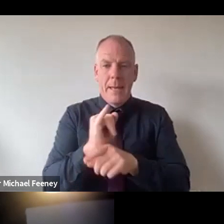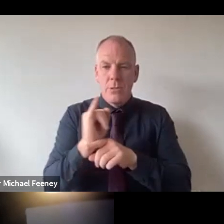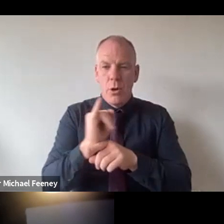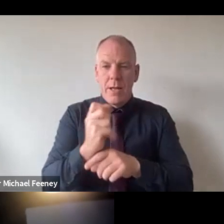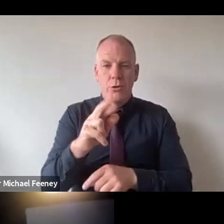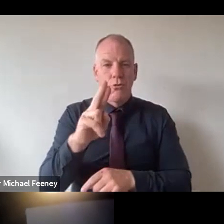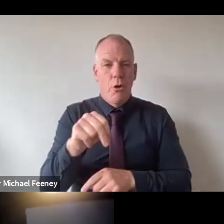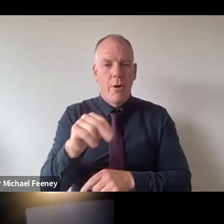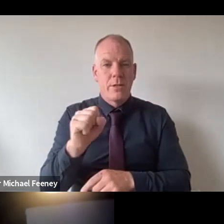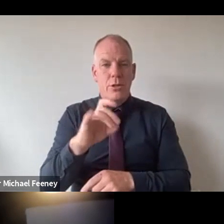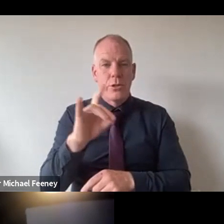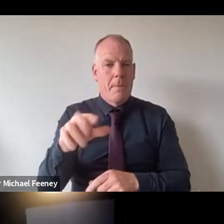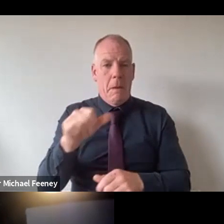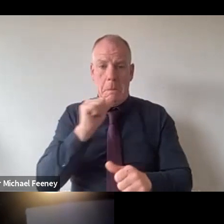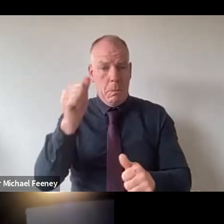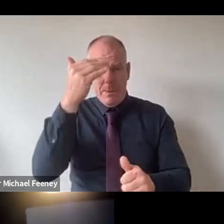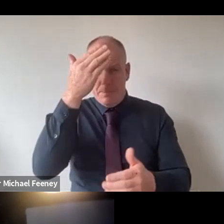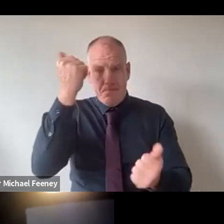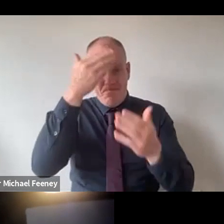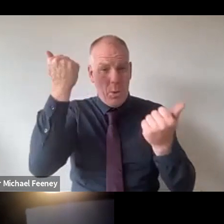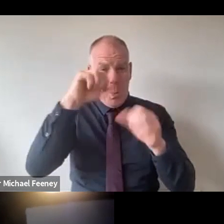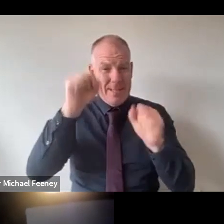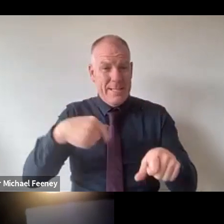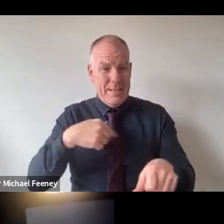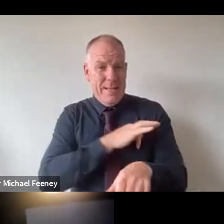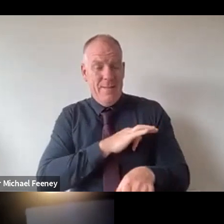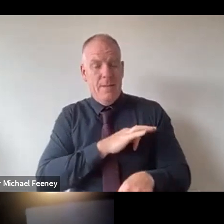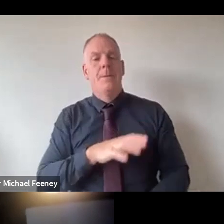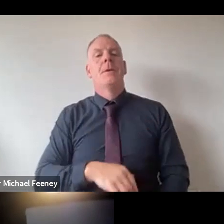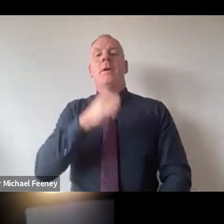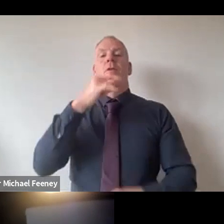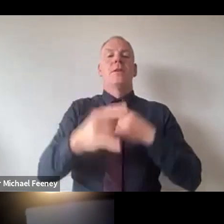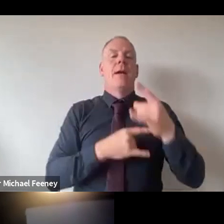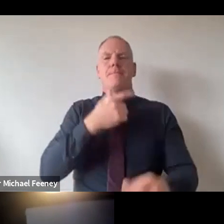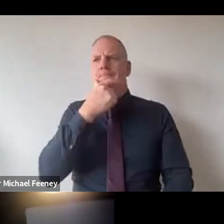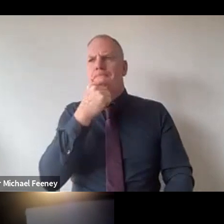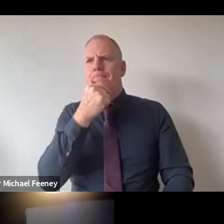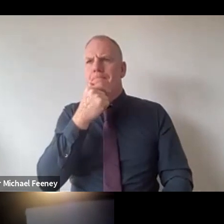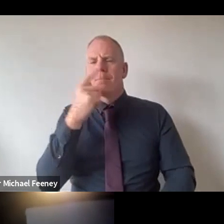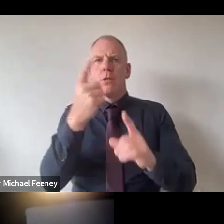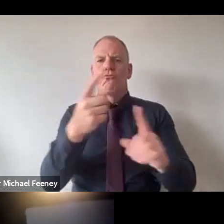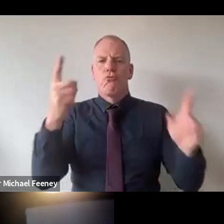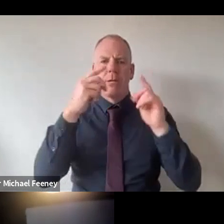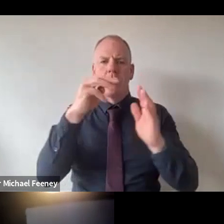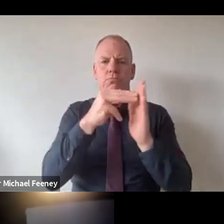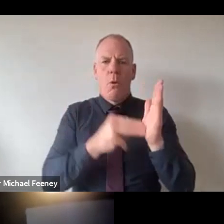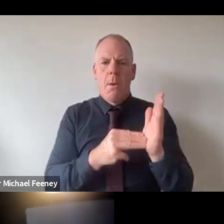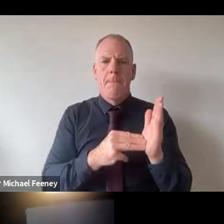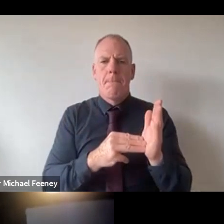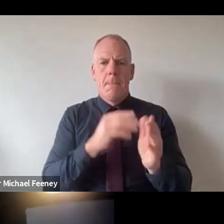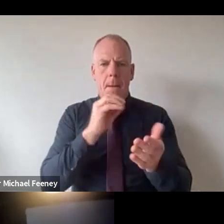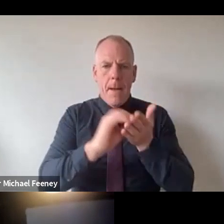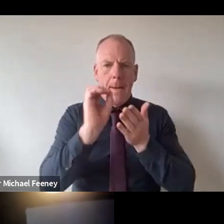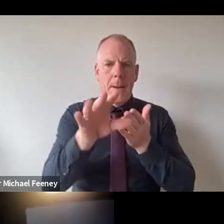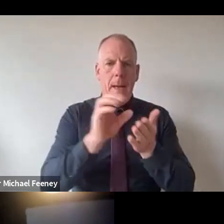I didn't really know the system or how to get into any of them. So first, what was happening, I was trying to apply for graduate programs. Now, the graduate programs